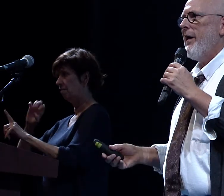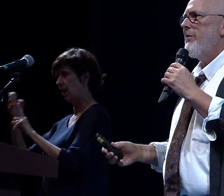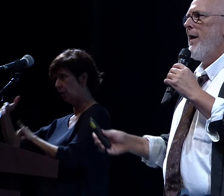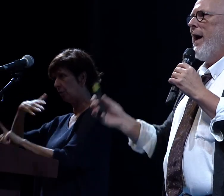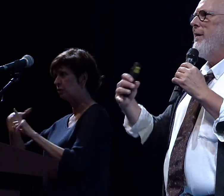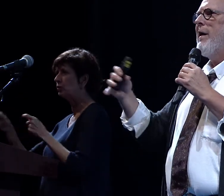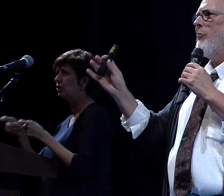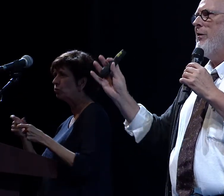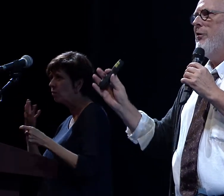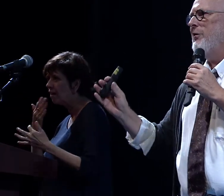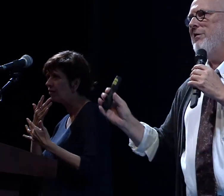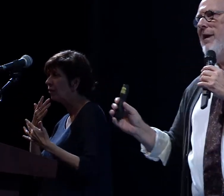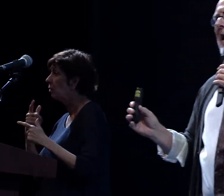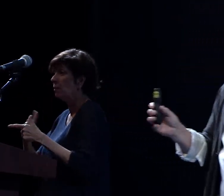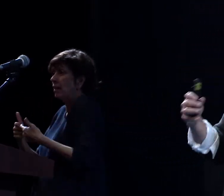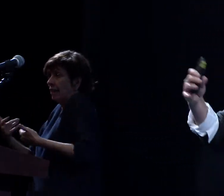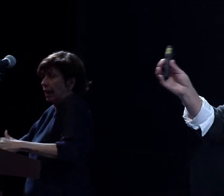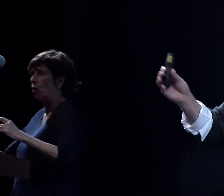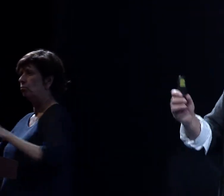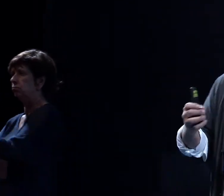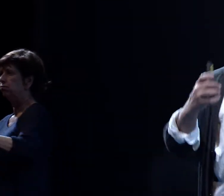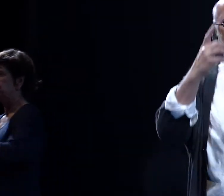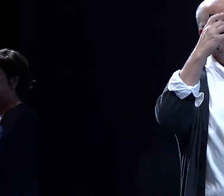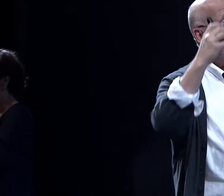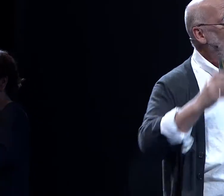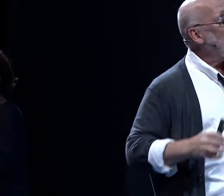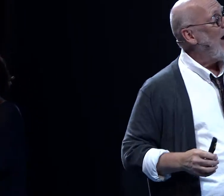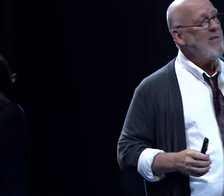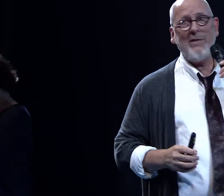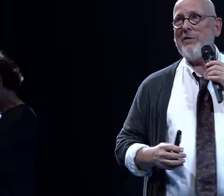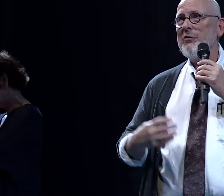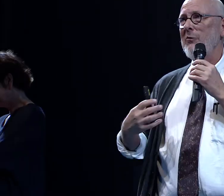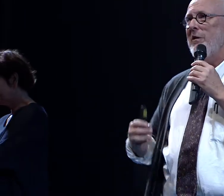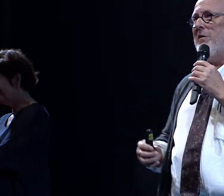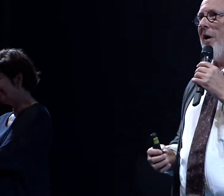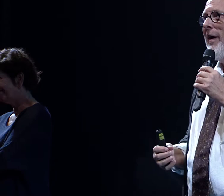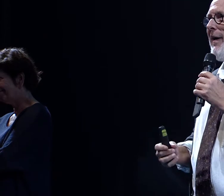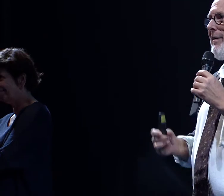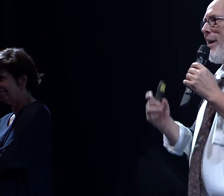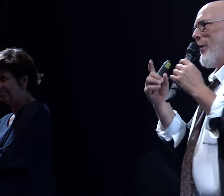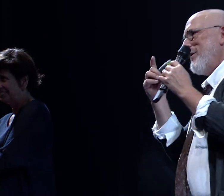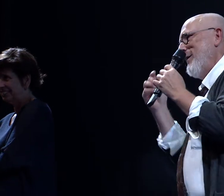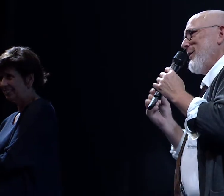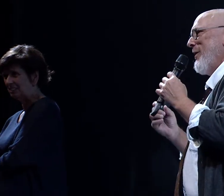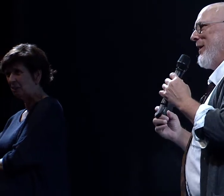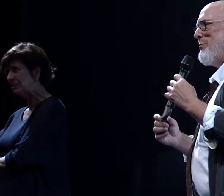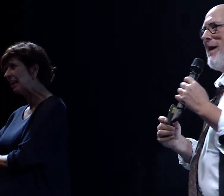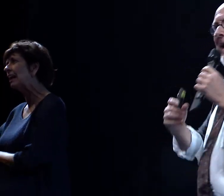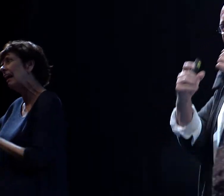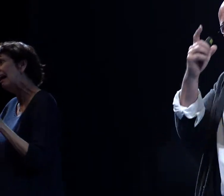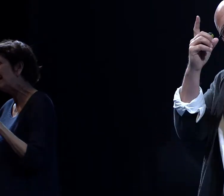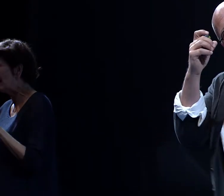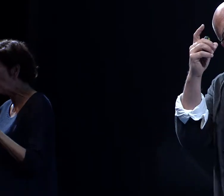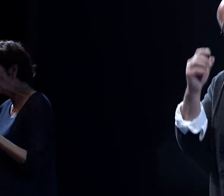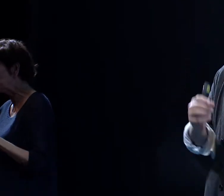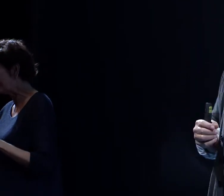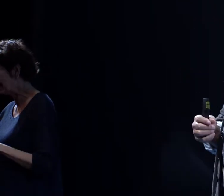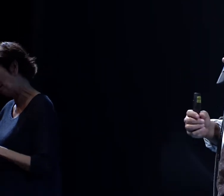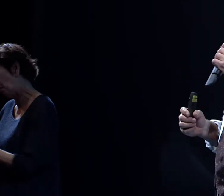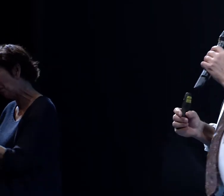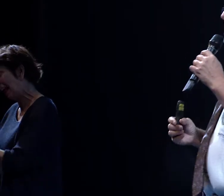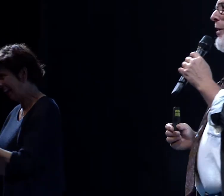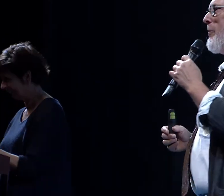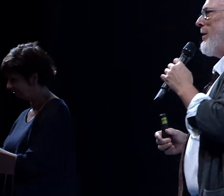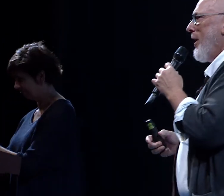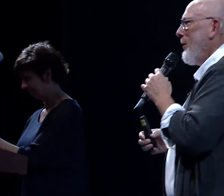and other things, and you let them run loose. And I just let them run loose and I take snapshots. That's really what these are. It's like watching these little things play, and I go click, you